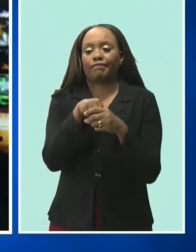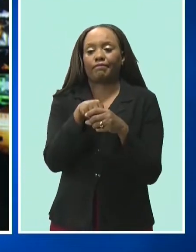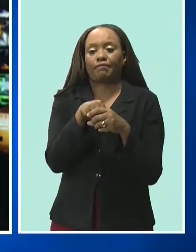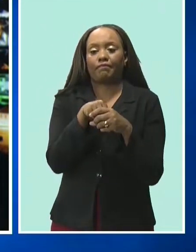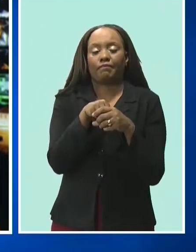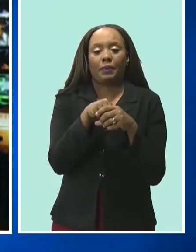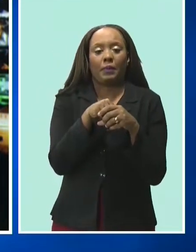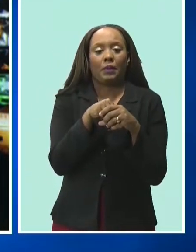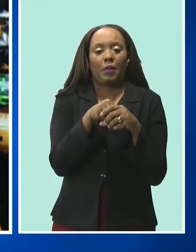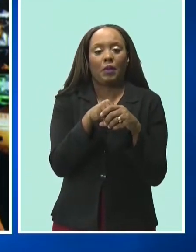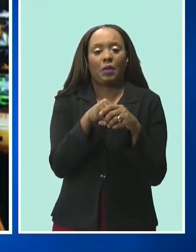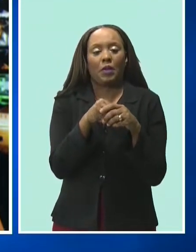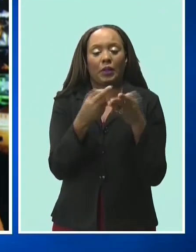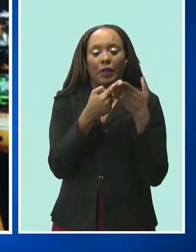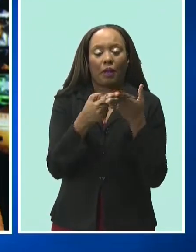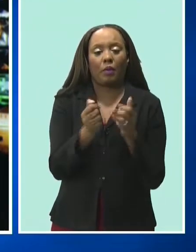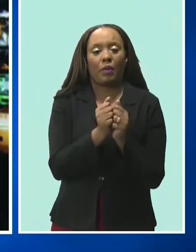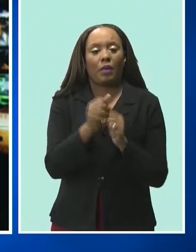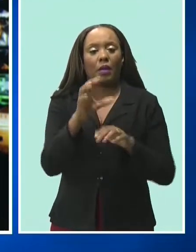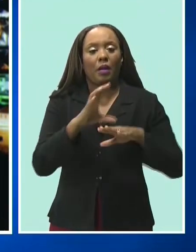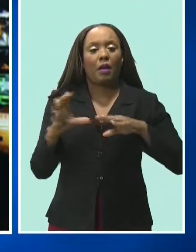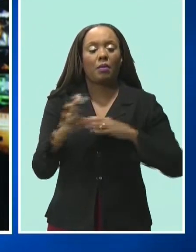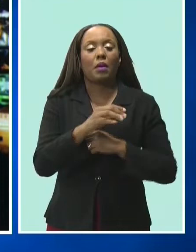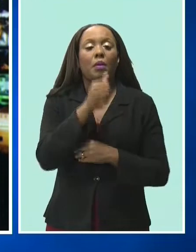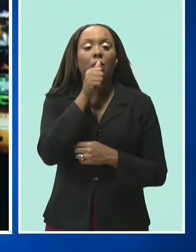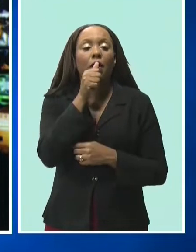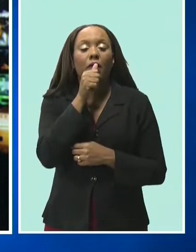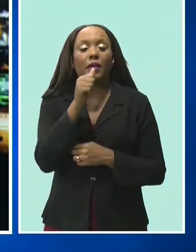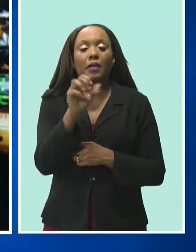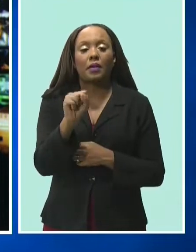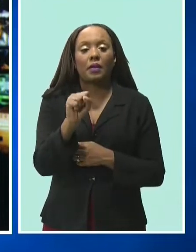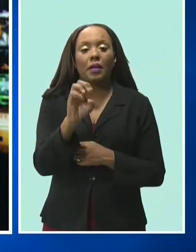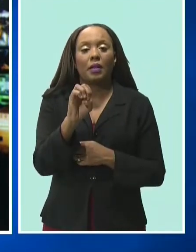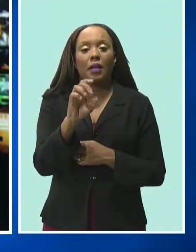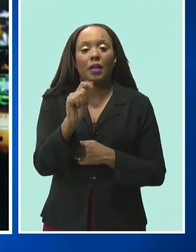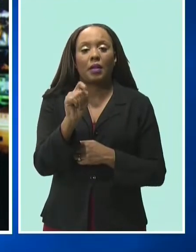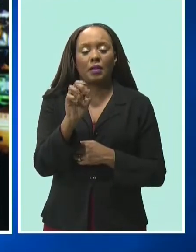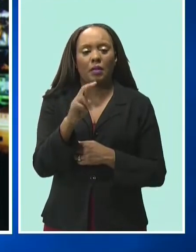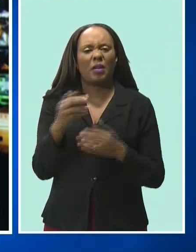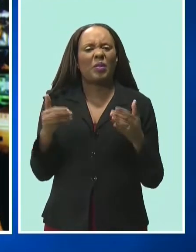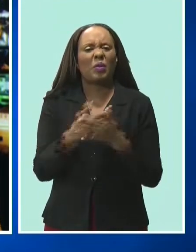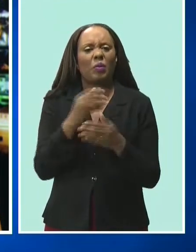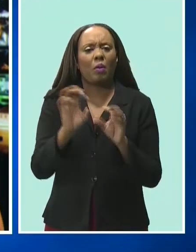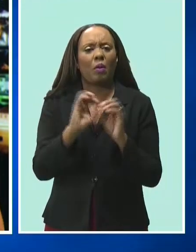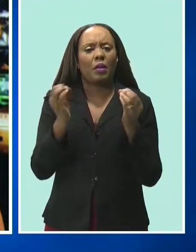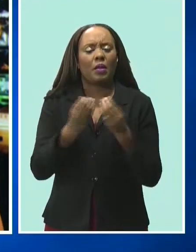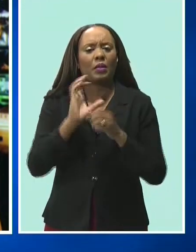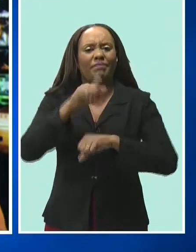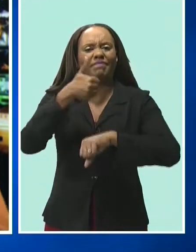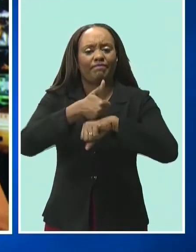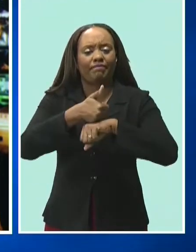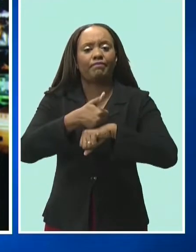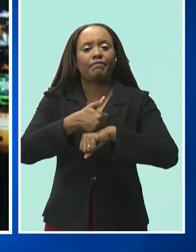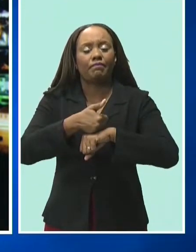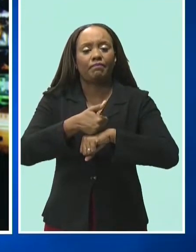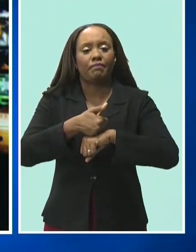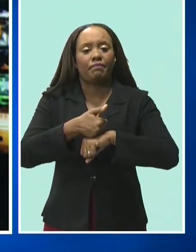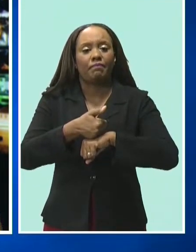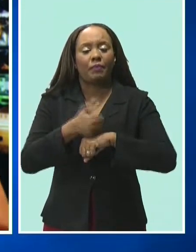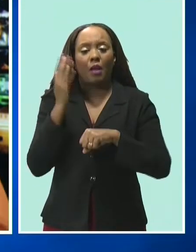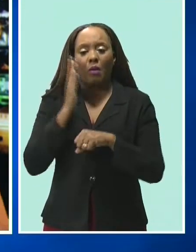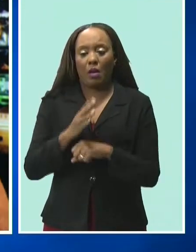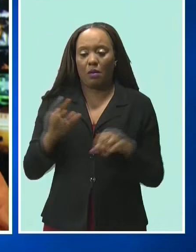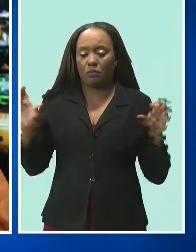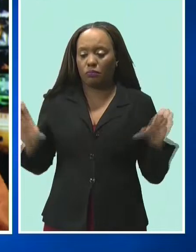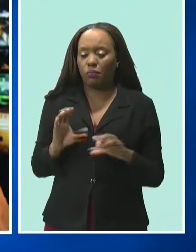private sector. They have proposed a new CARICOM private sector organization which will be doing